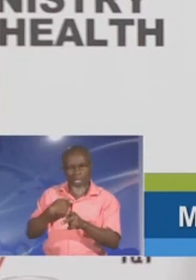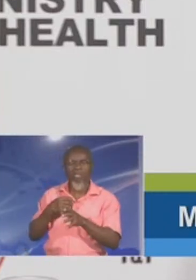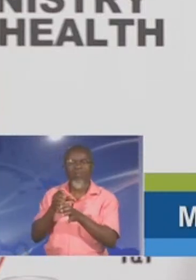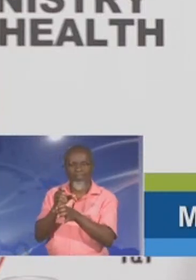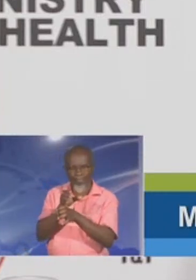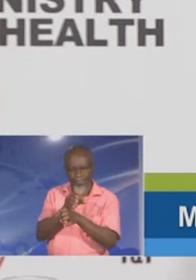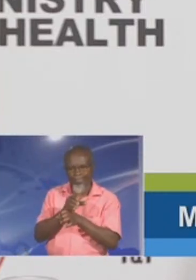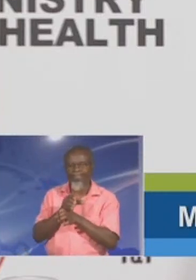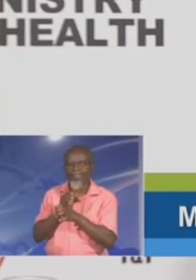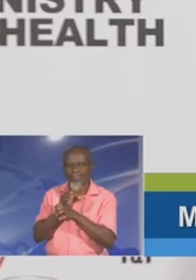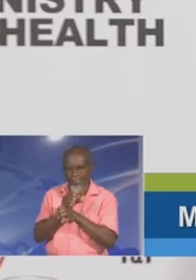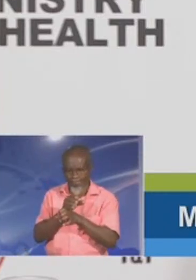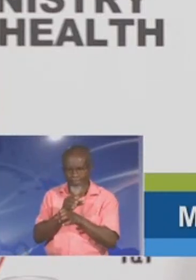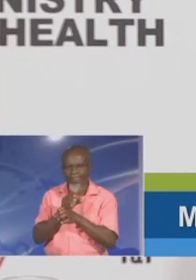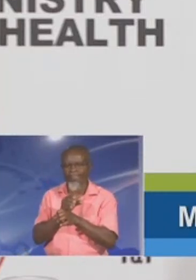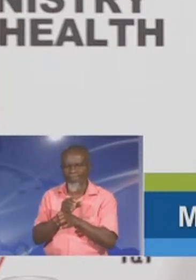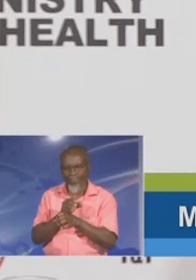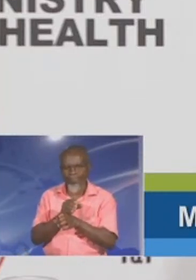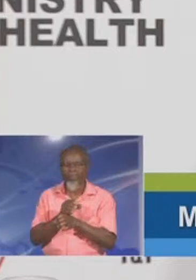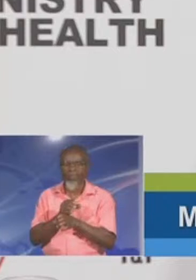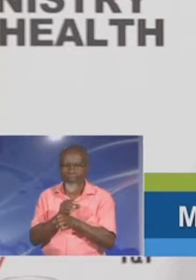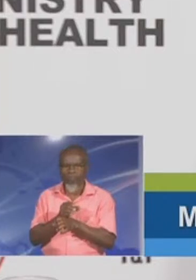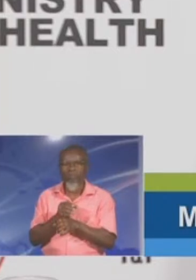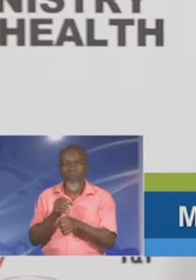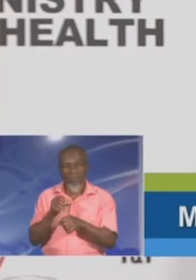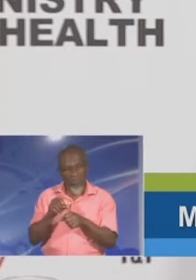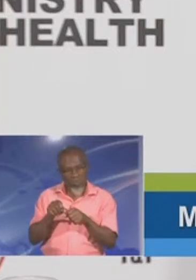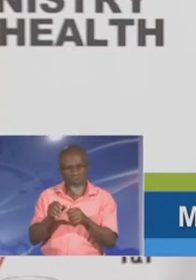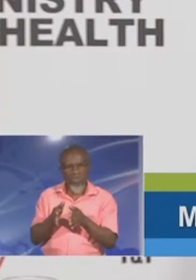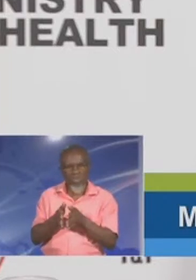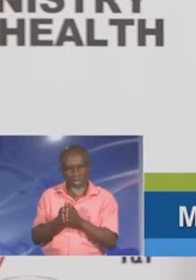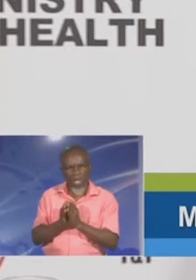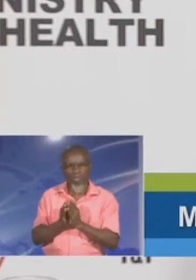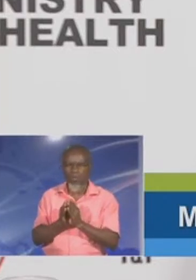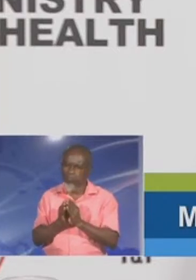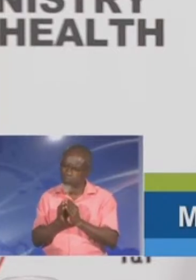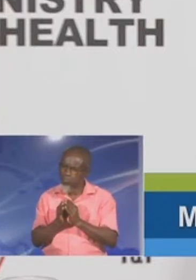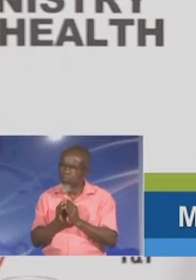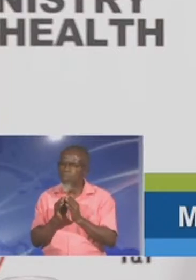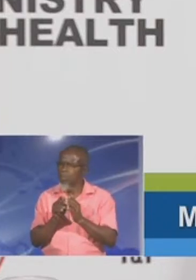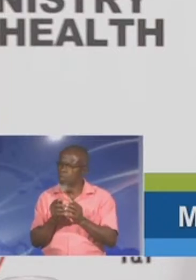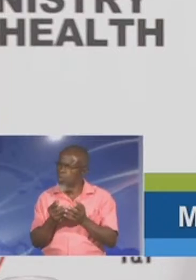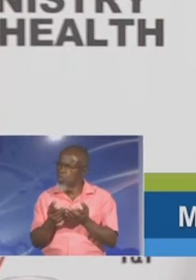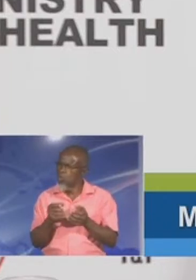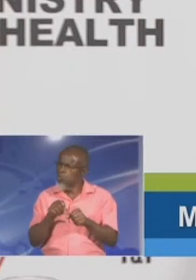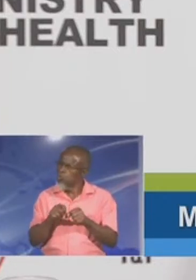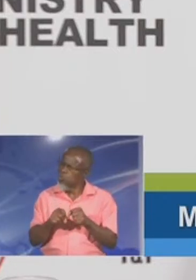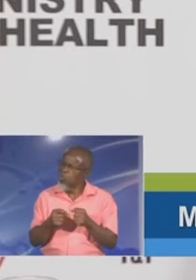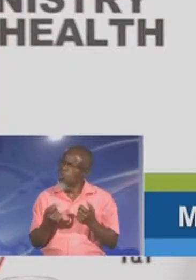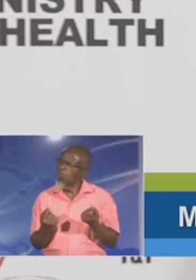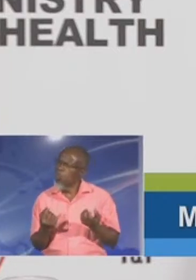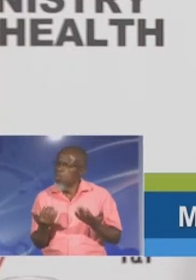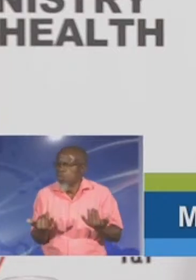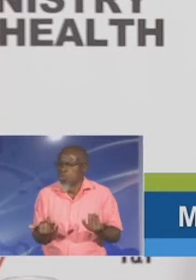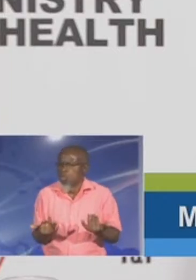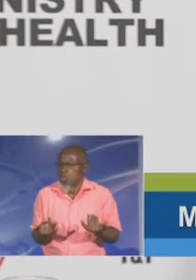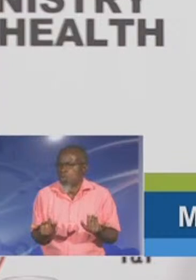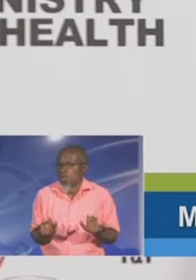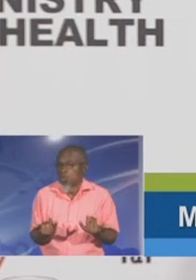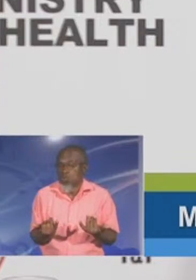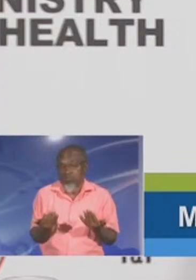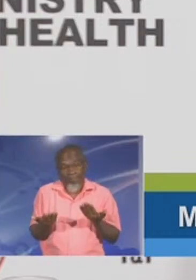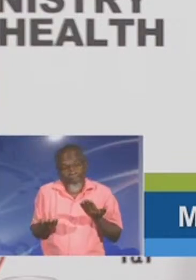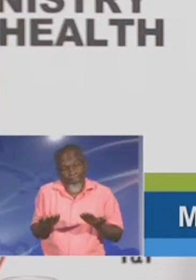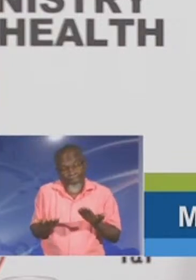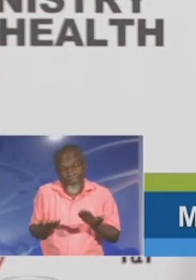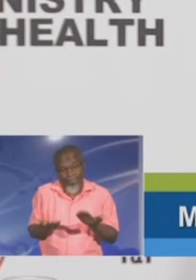the subject of, so what can we do? What do we do next? Where do we go next? Right? Sometimes we have to say things like,